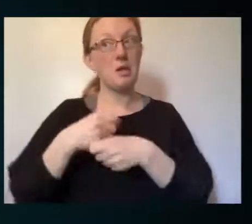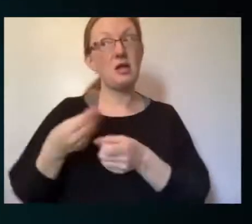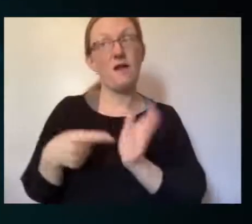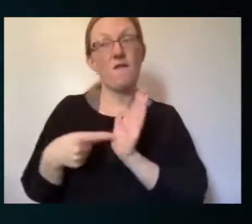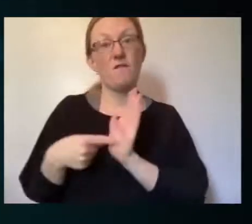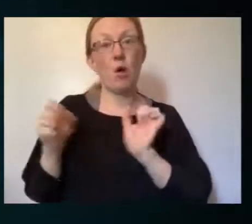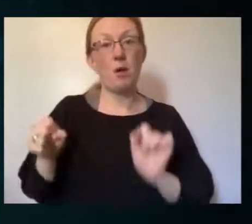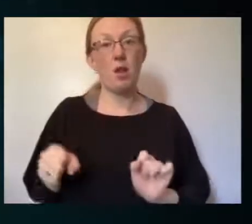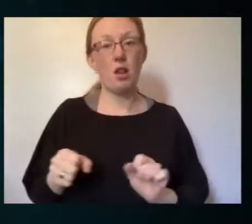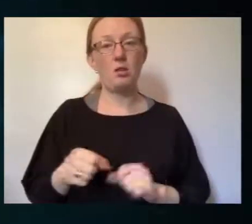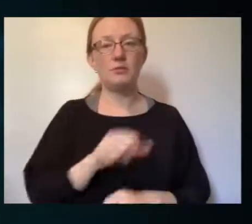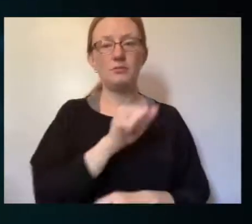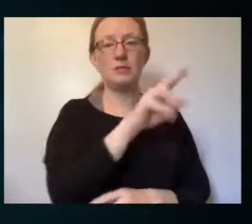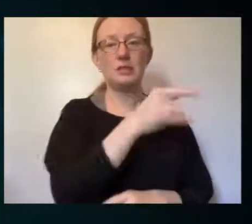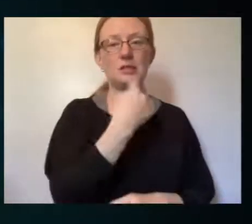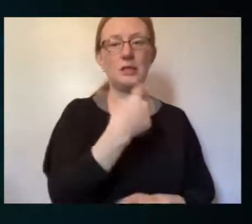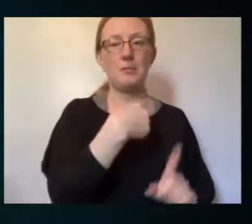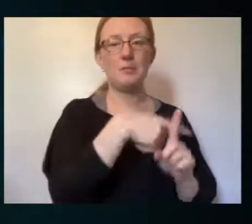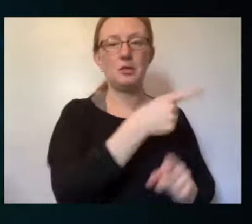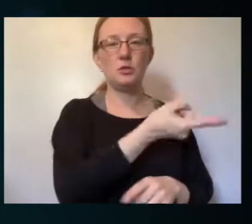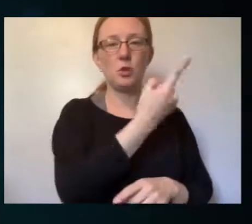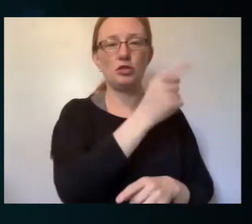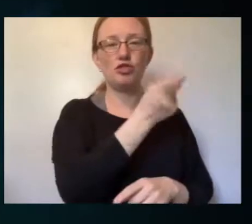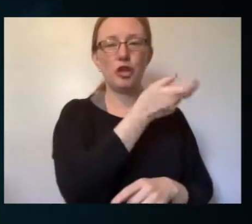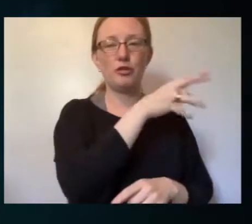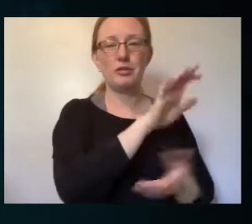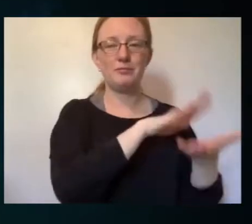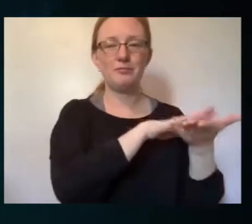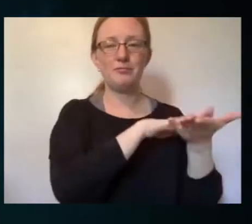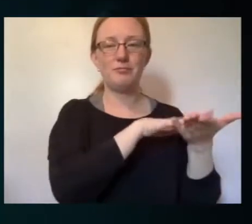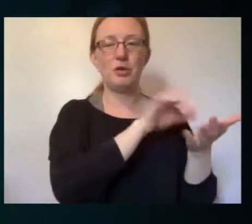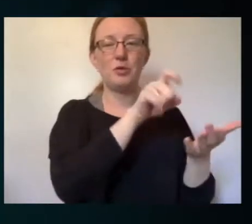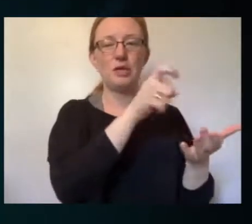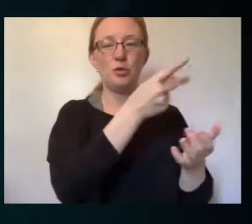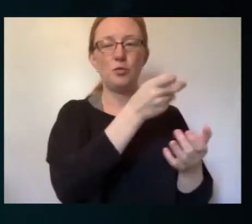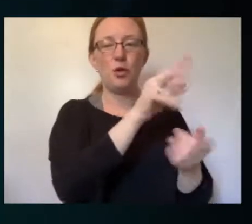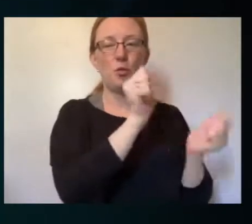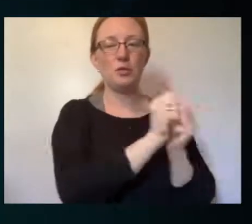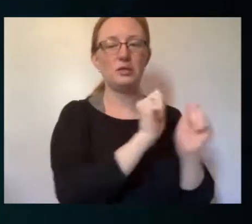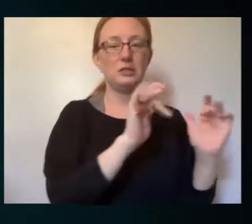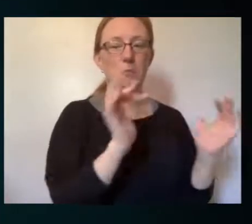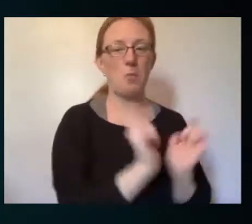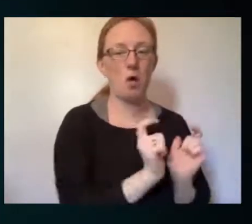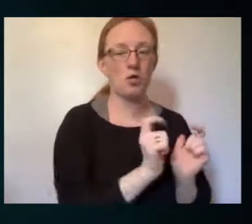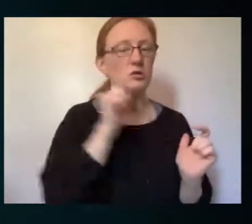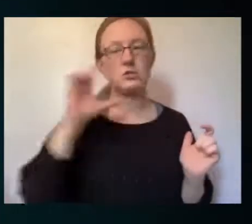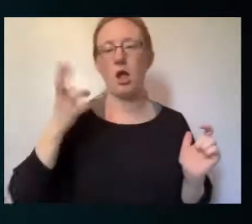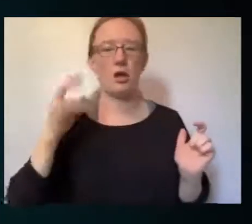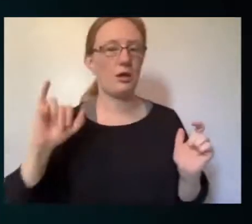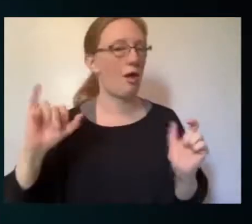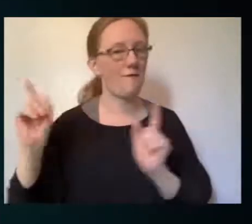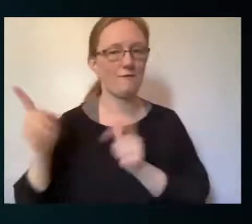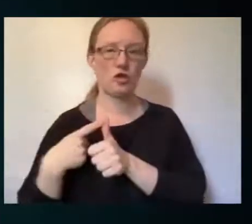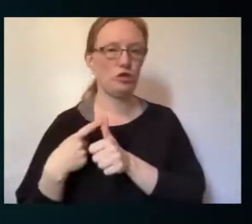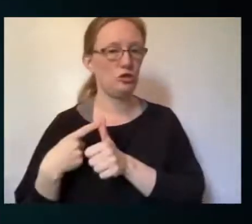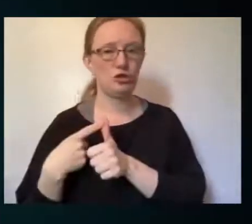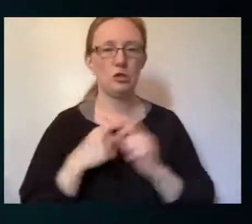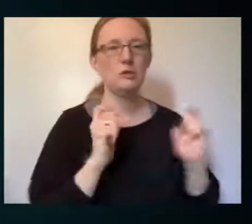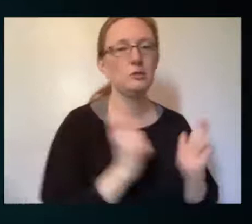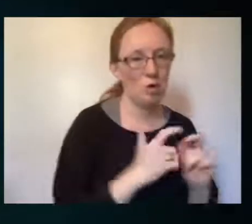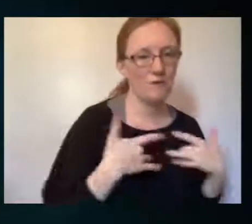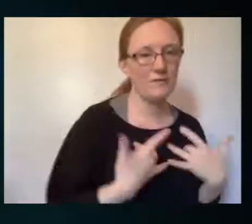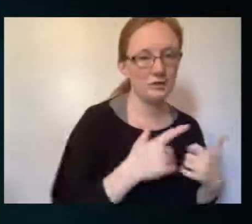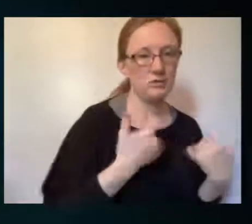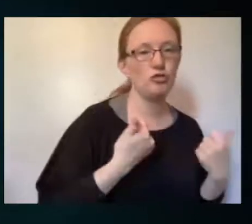said, plus one Geraldine, we need to prototype with smaller events, not the CHI conference first.